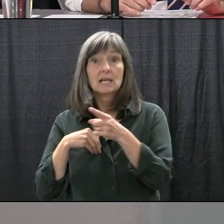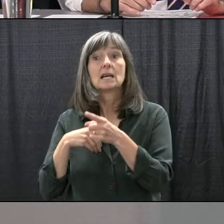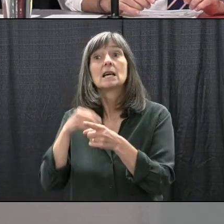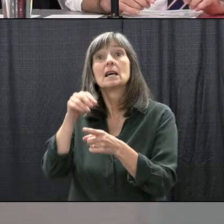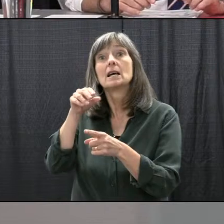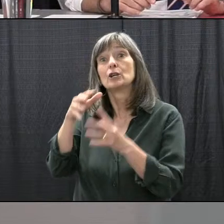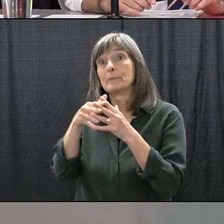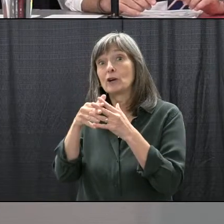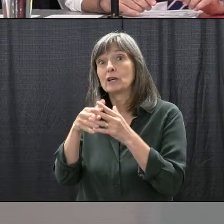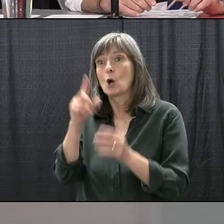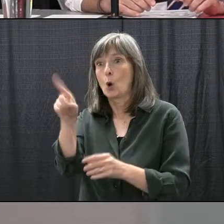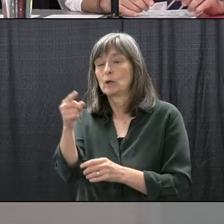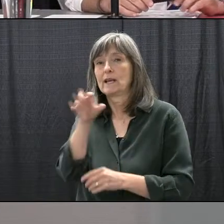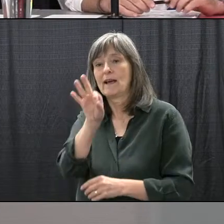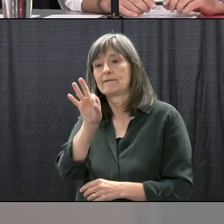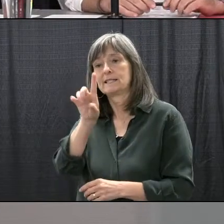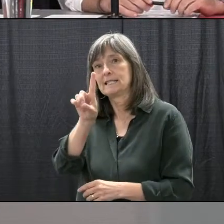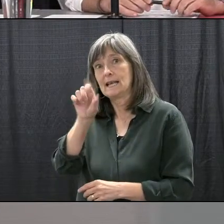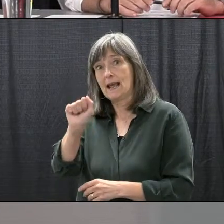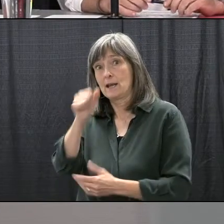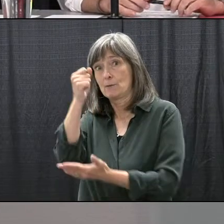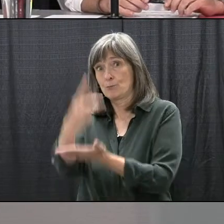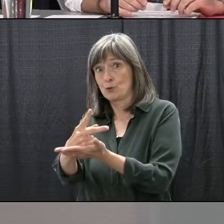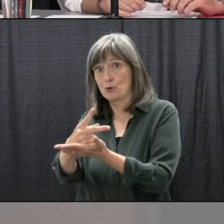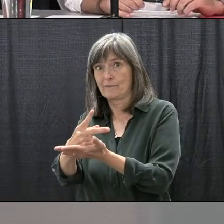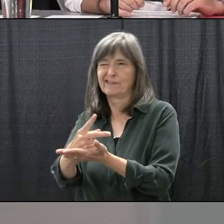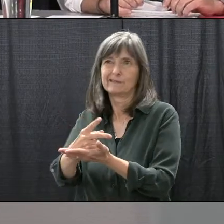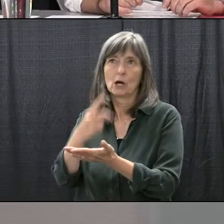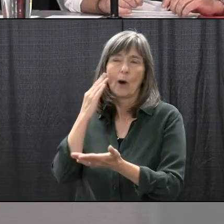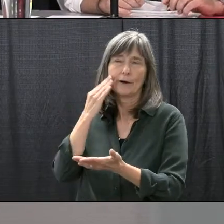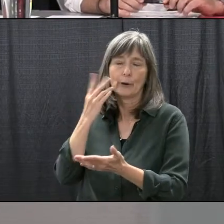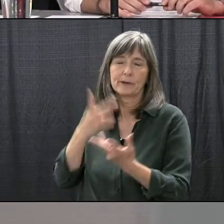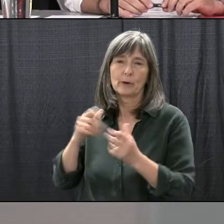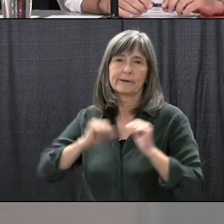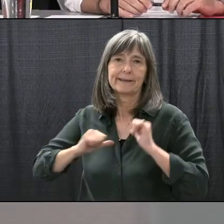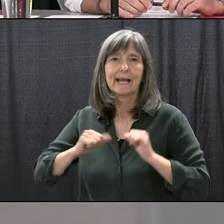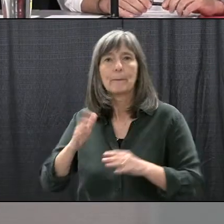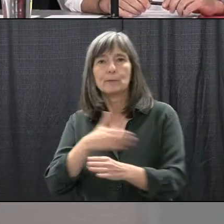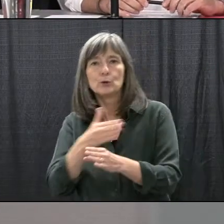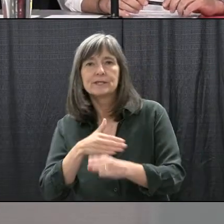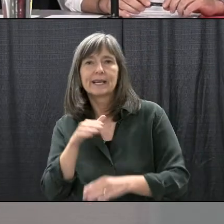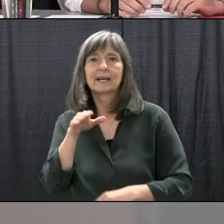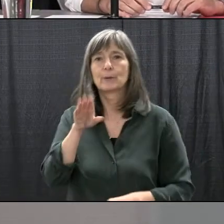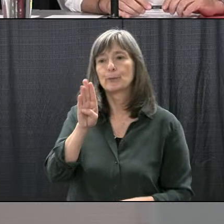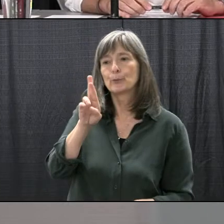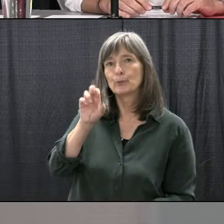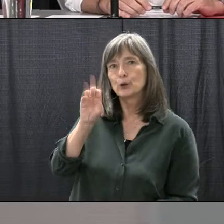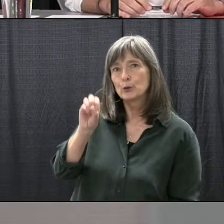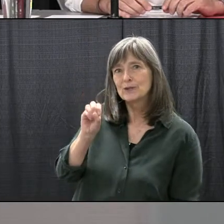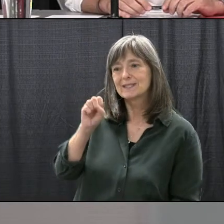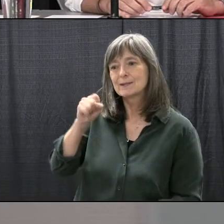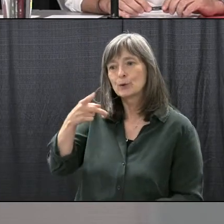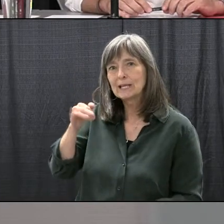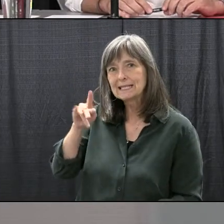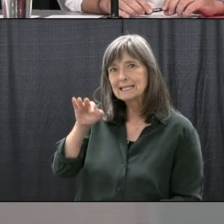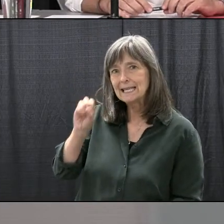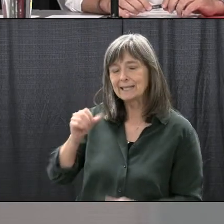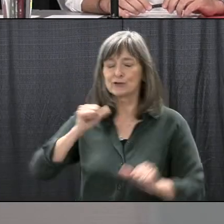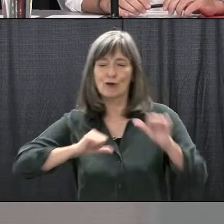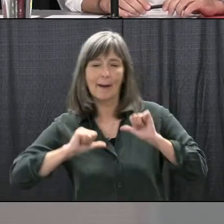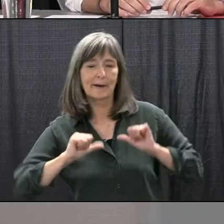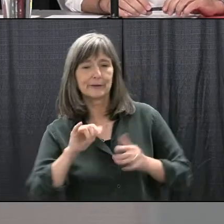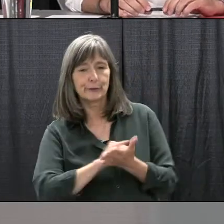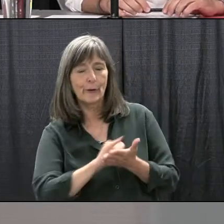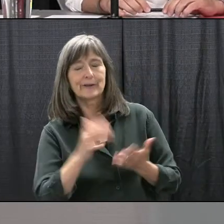for certain events, not just to get in. I'm thinking the Springsteen on Broadway, things like that. Is there any opportunity in the future for people who